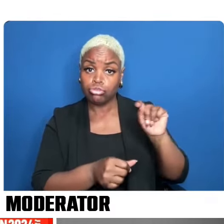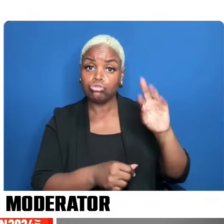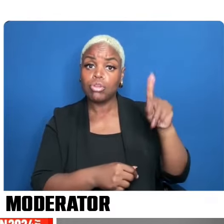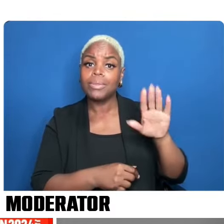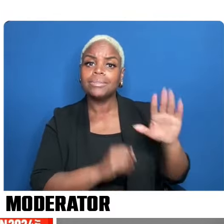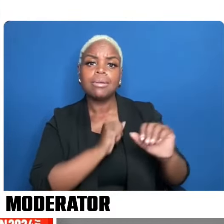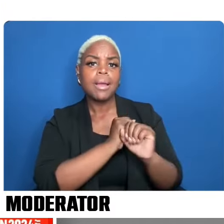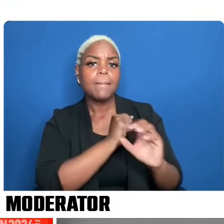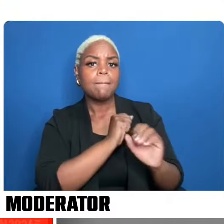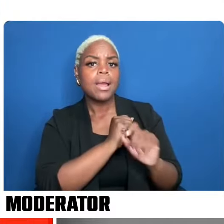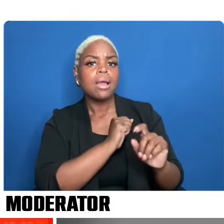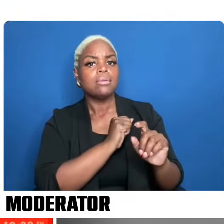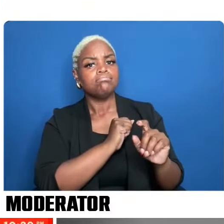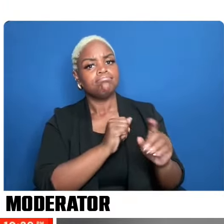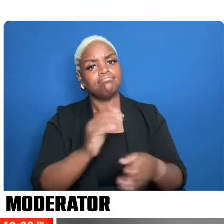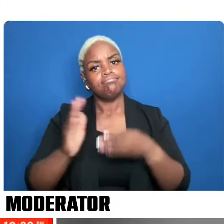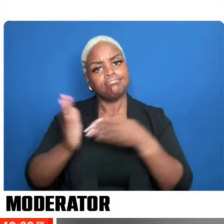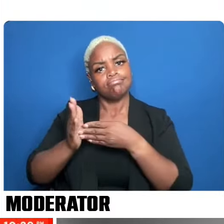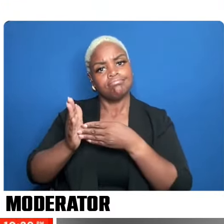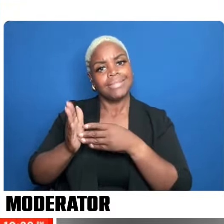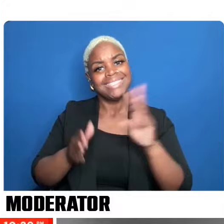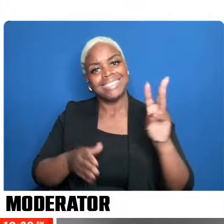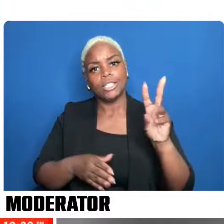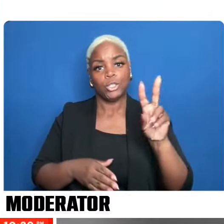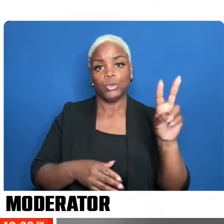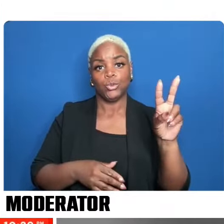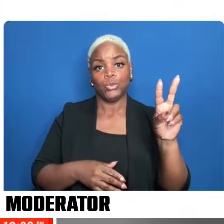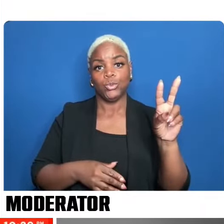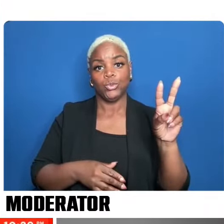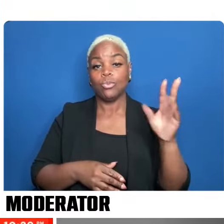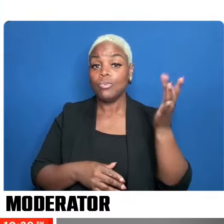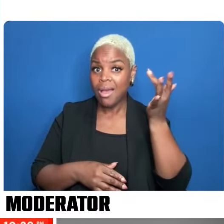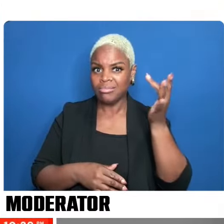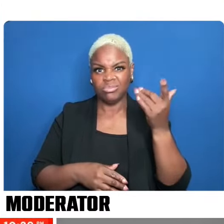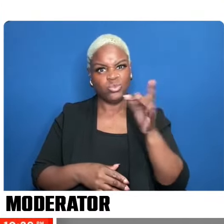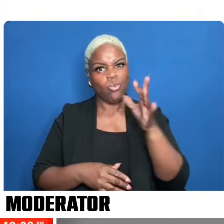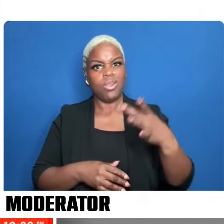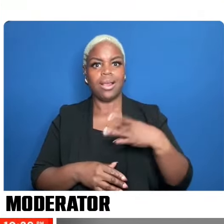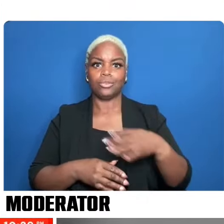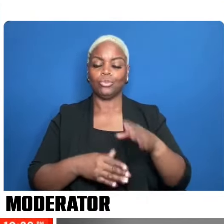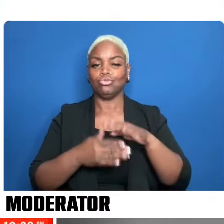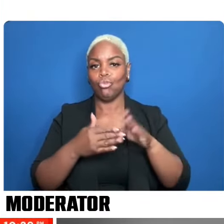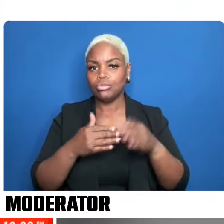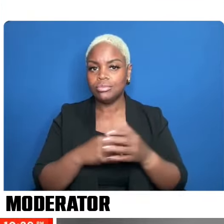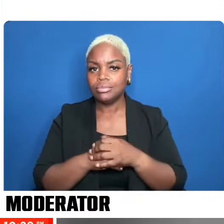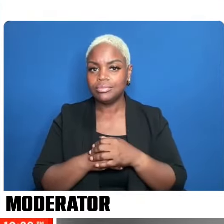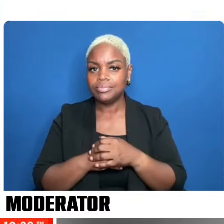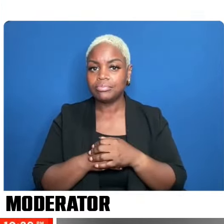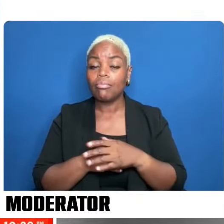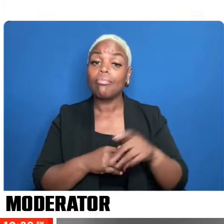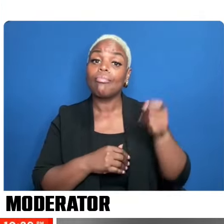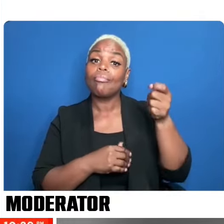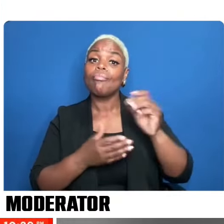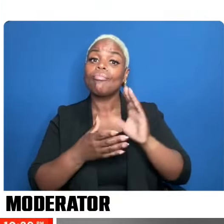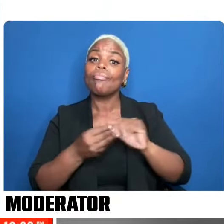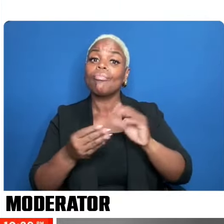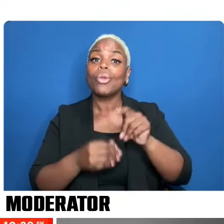Judges, including those appointed by President Trump and other Republican presidents, looked at the evidence and said there was